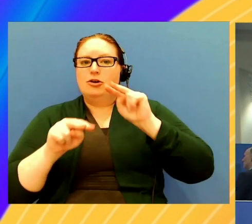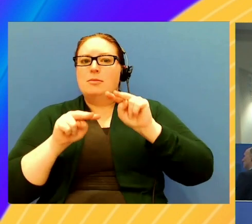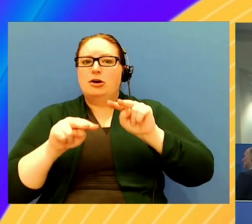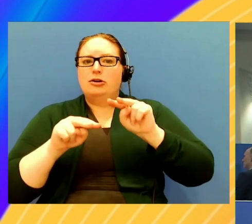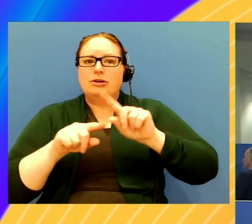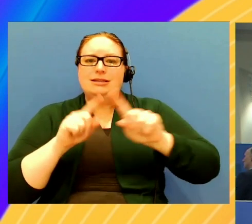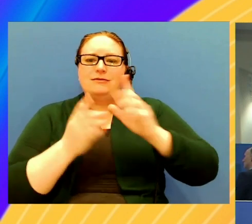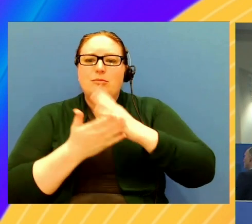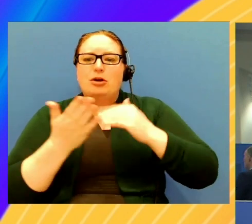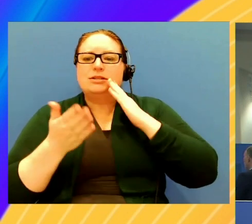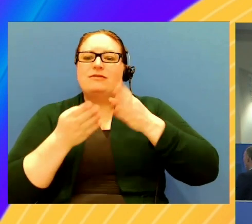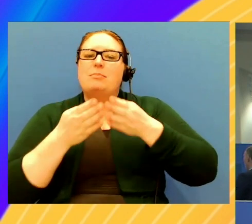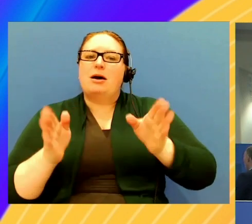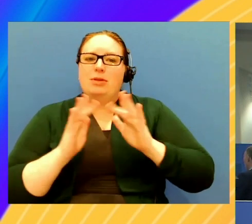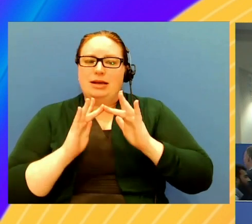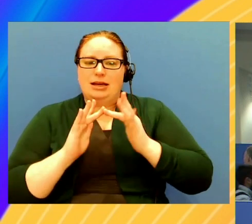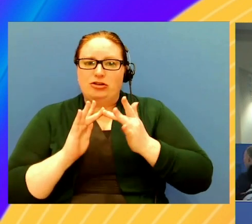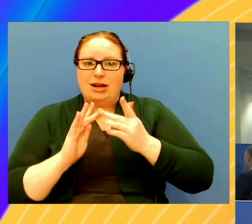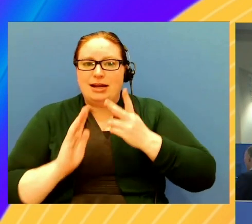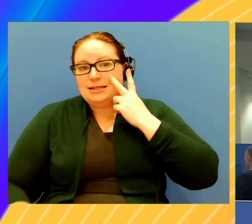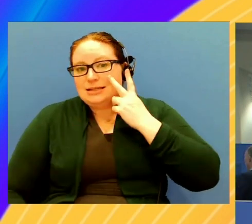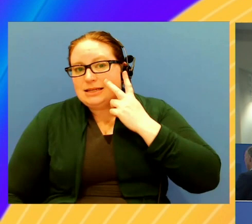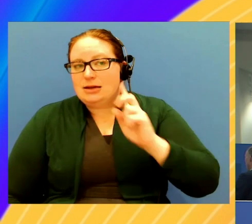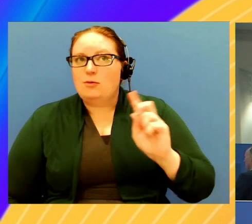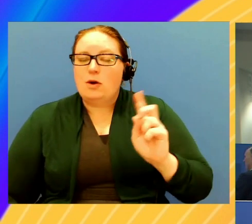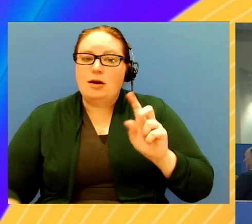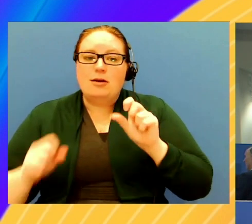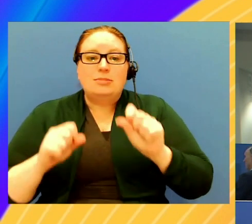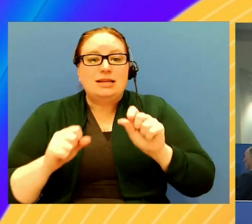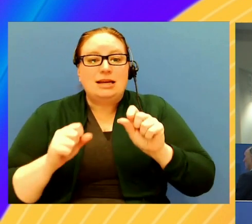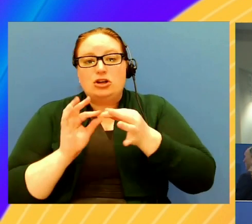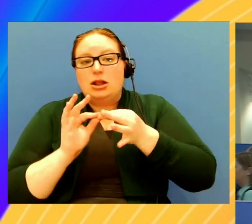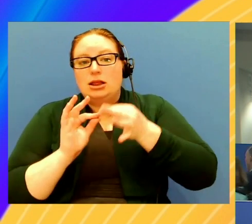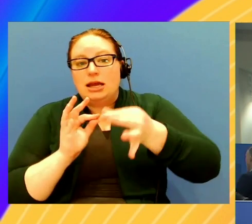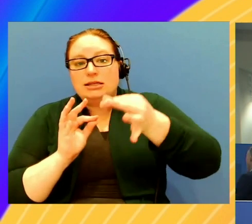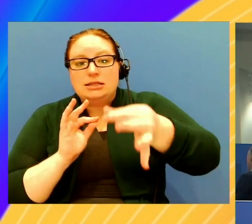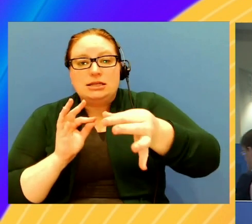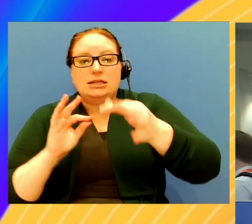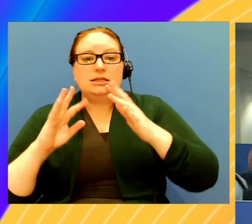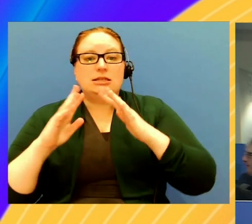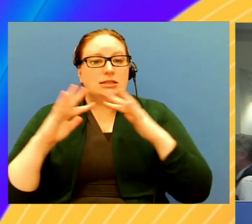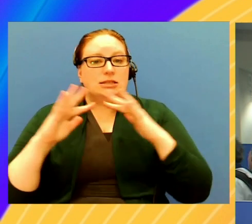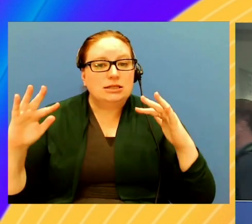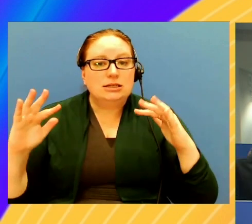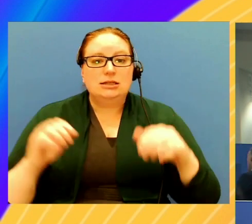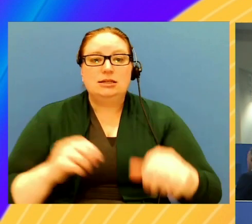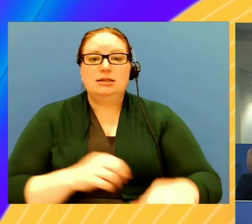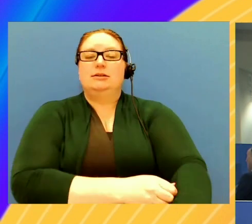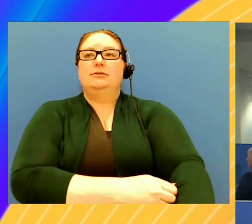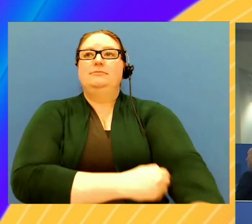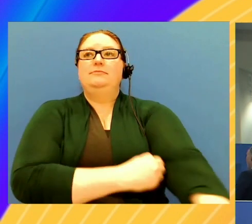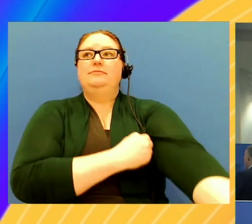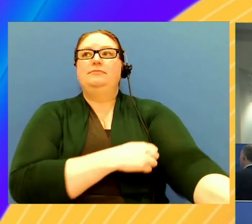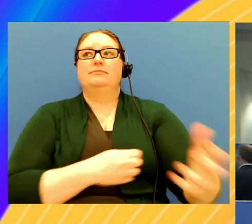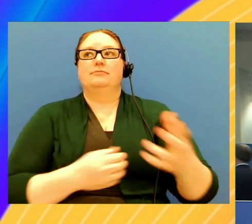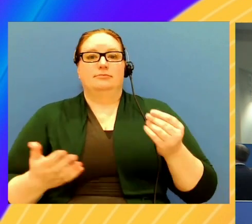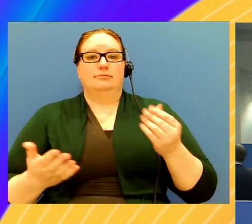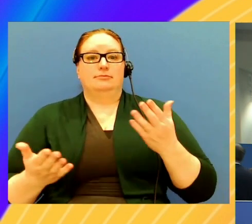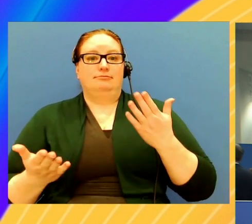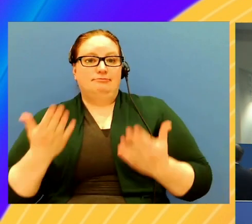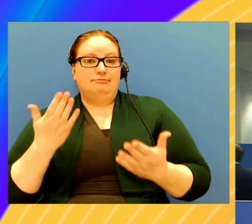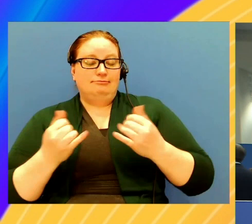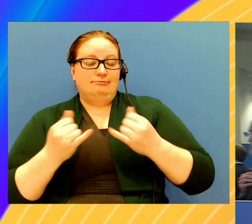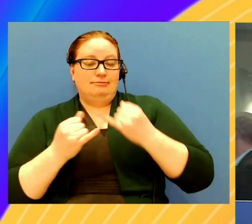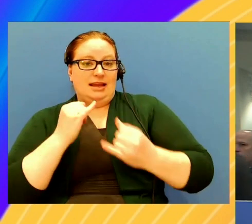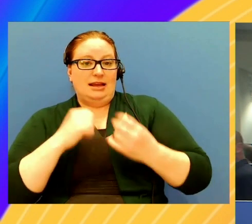public internet to see where potential latencies could be, et cetera, and possibly like maybe if end